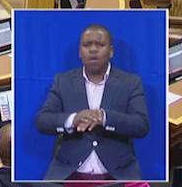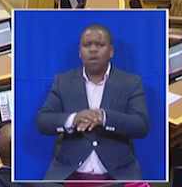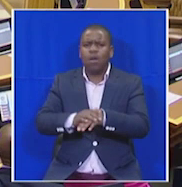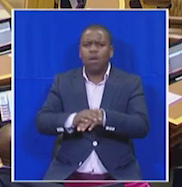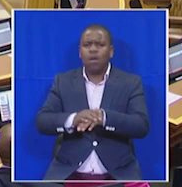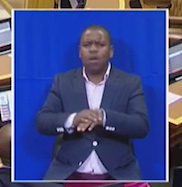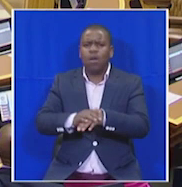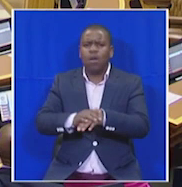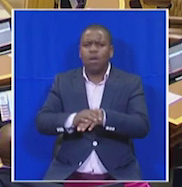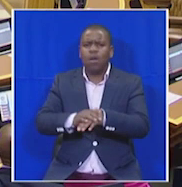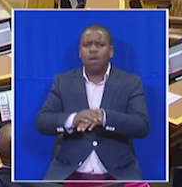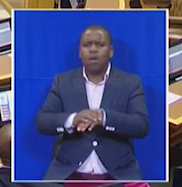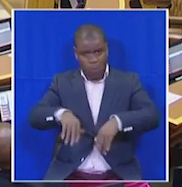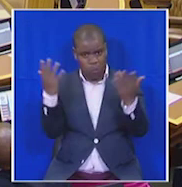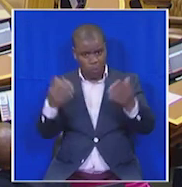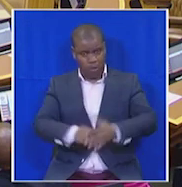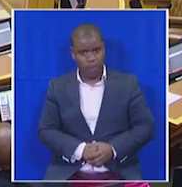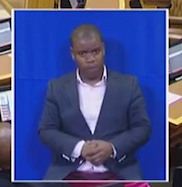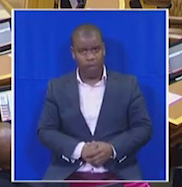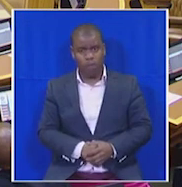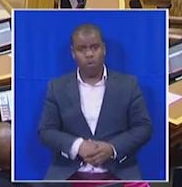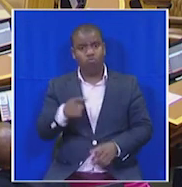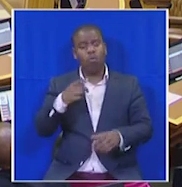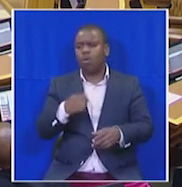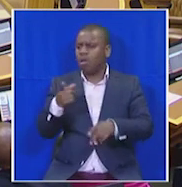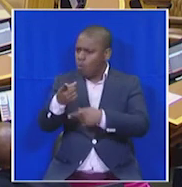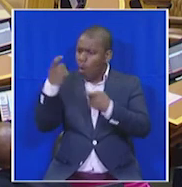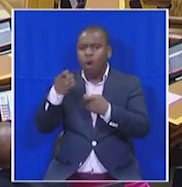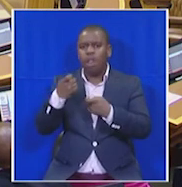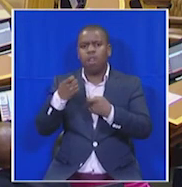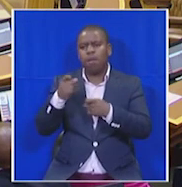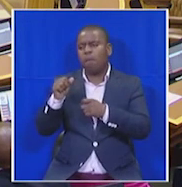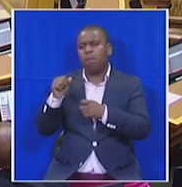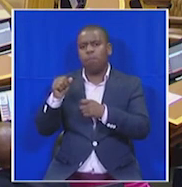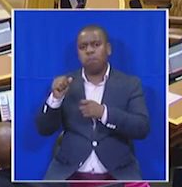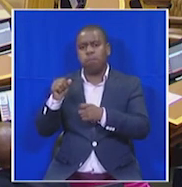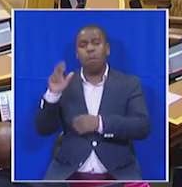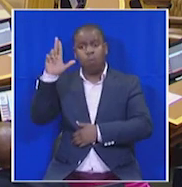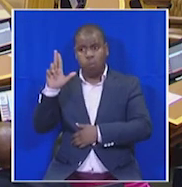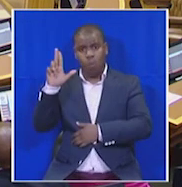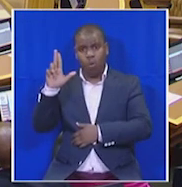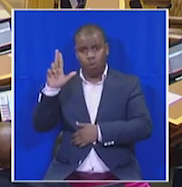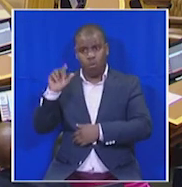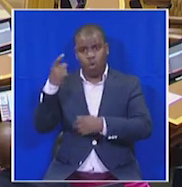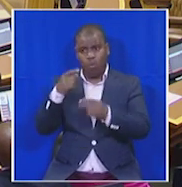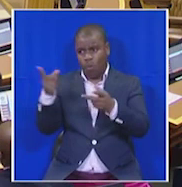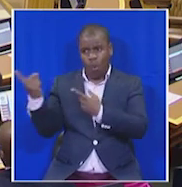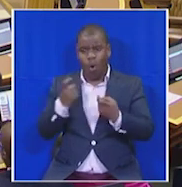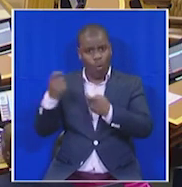speaker. appeal to you You're a to calm disgrace as a down. speaker, and you can call the parliamentary The protection. Honorable You C. can call the parliamentary